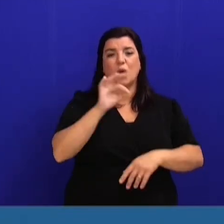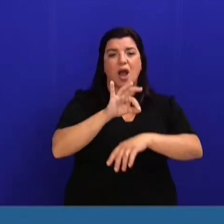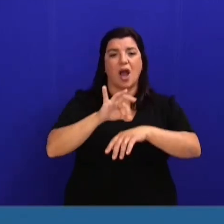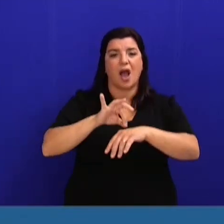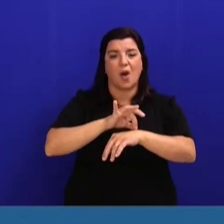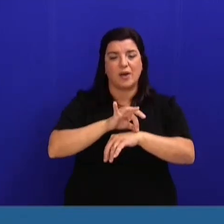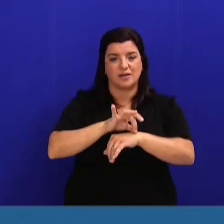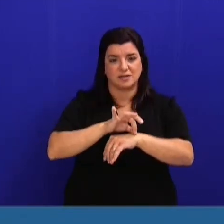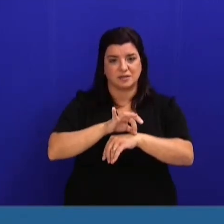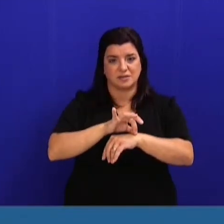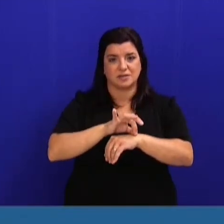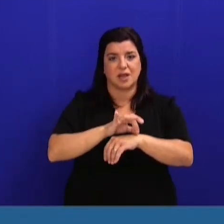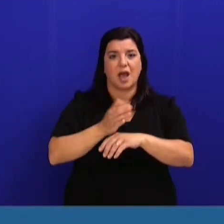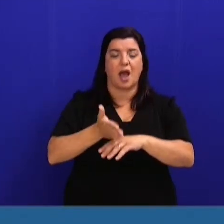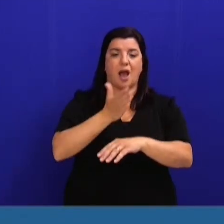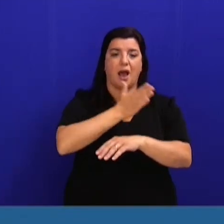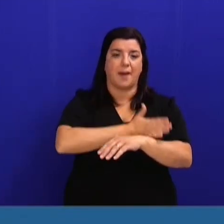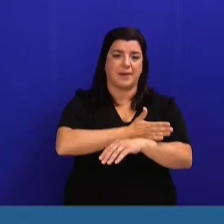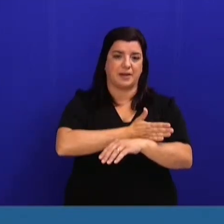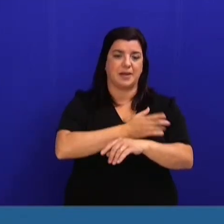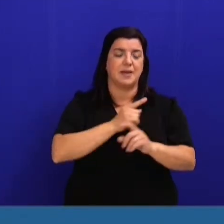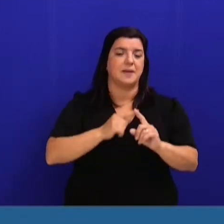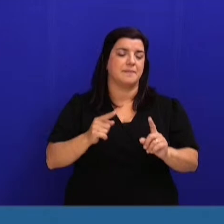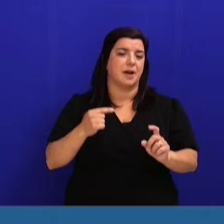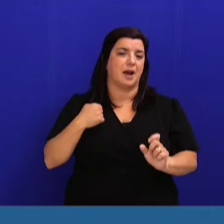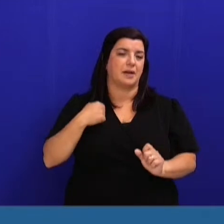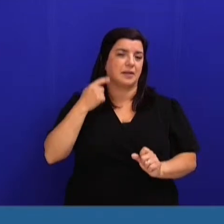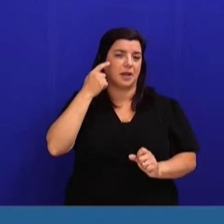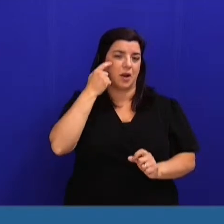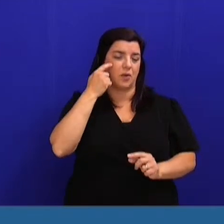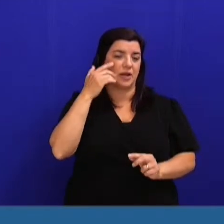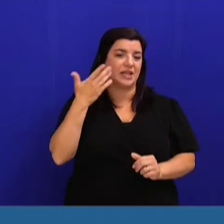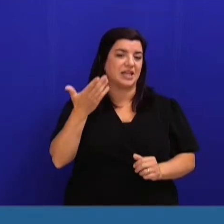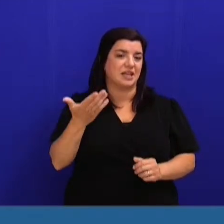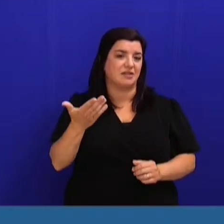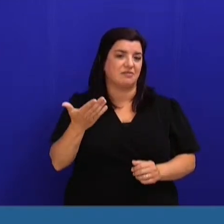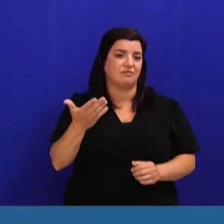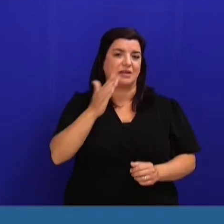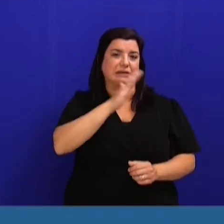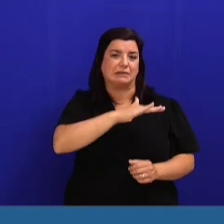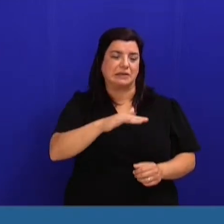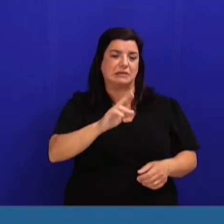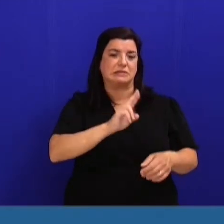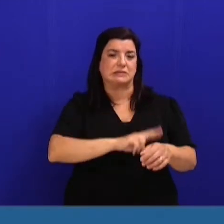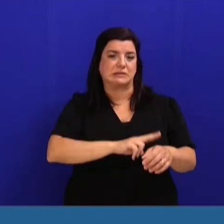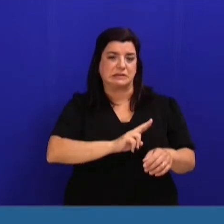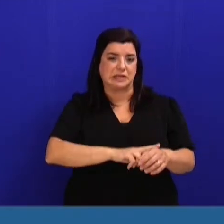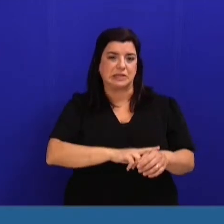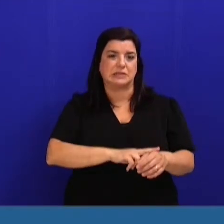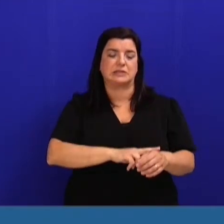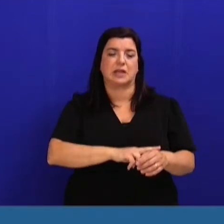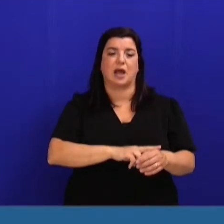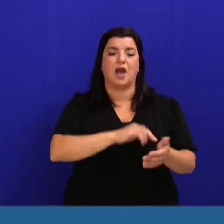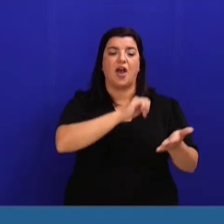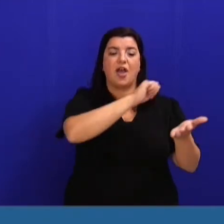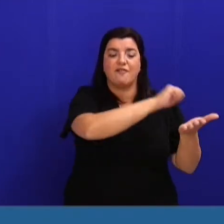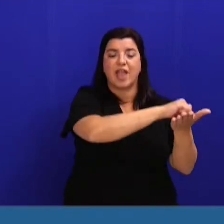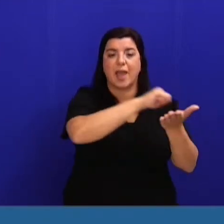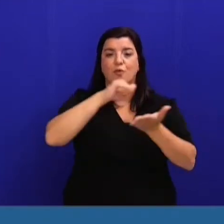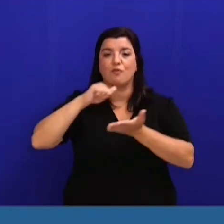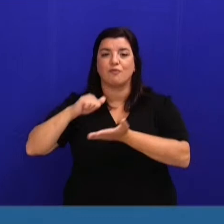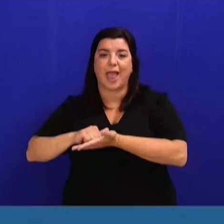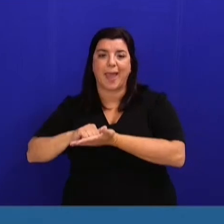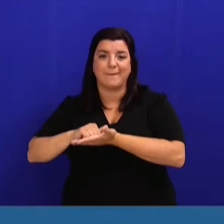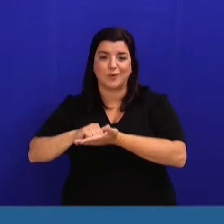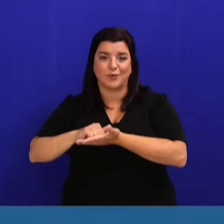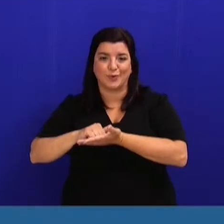ngħidu, però wkoll aħna qegħdin naraw kif inti wkoll tkun tista' permezz ta' bilaterals ma' pajjiżi tista'